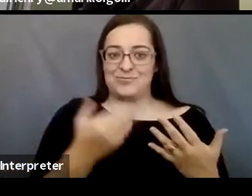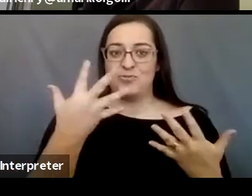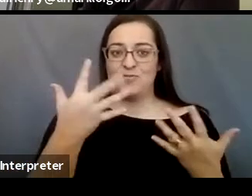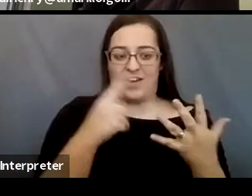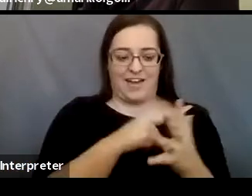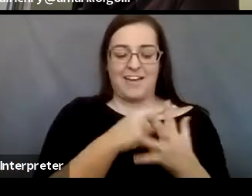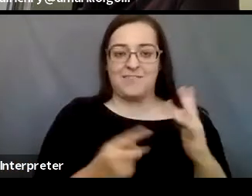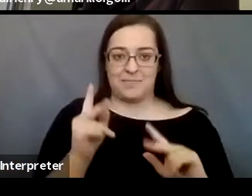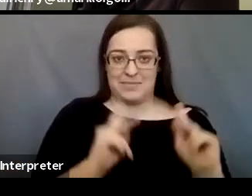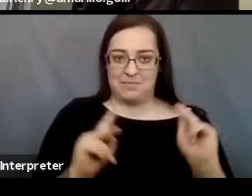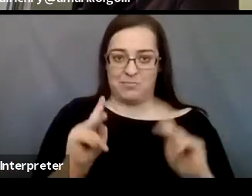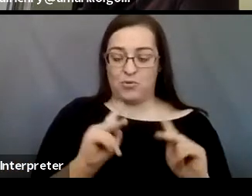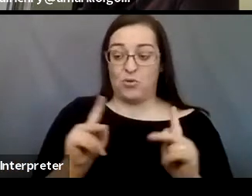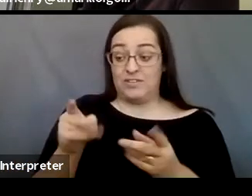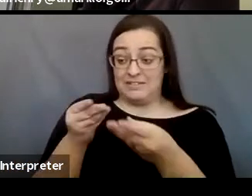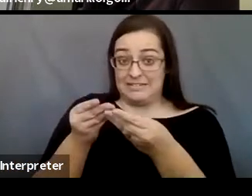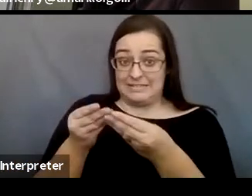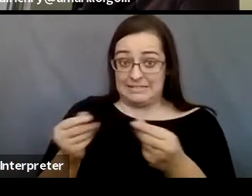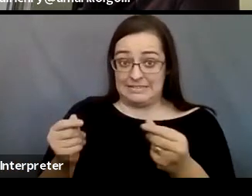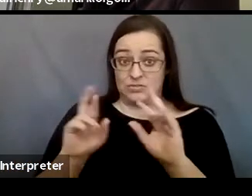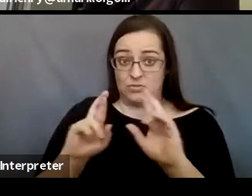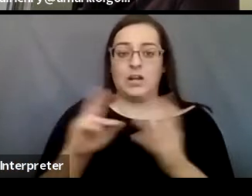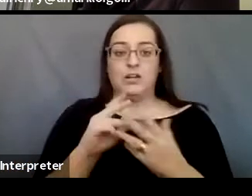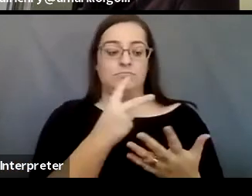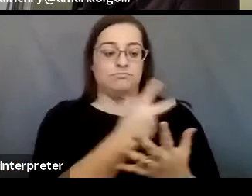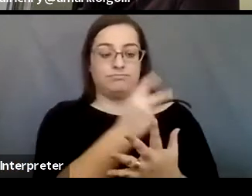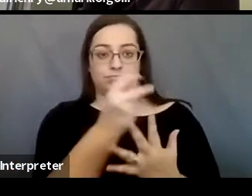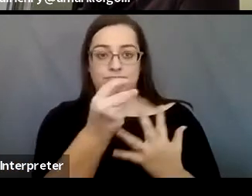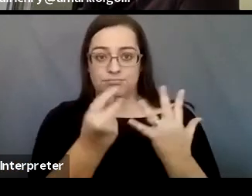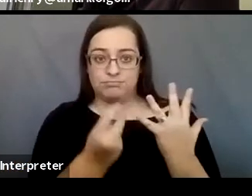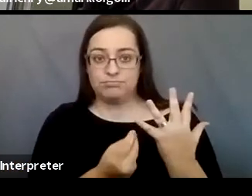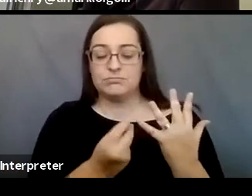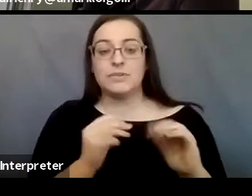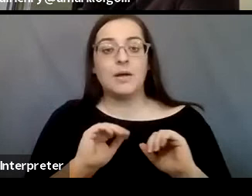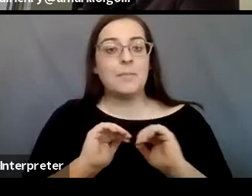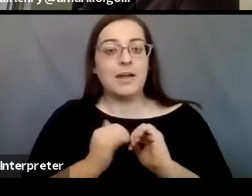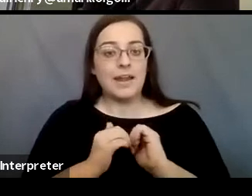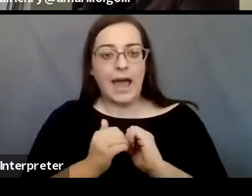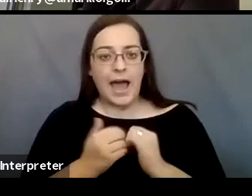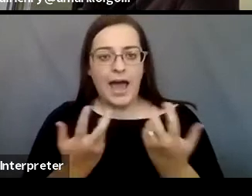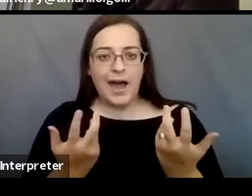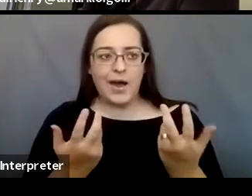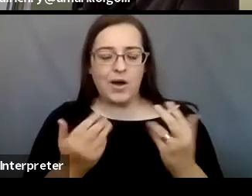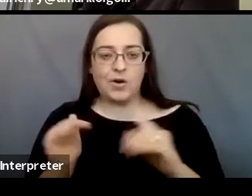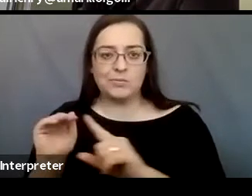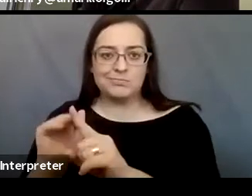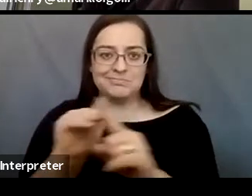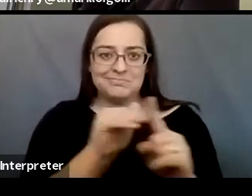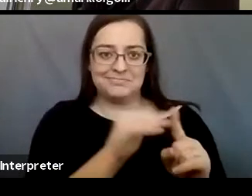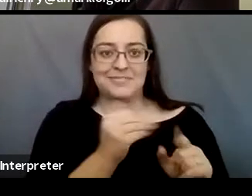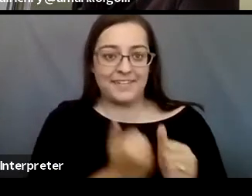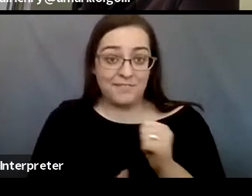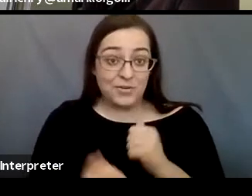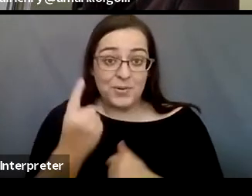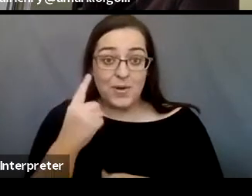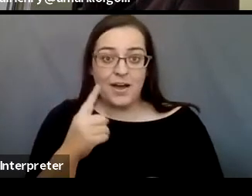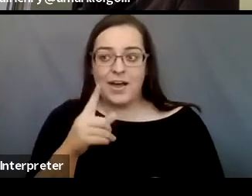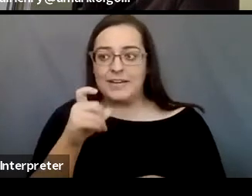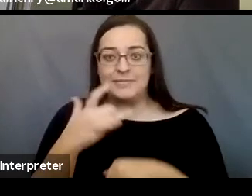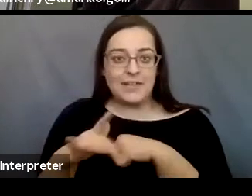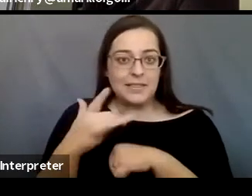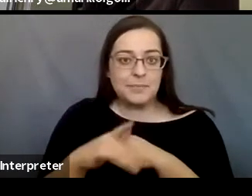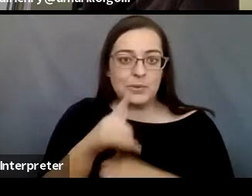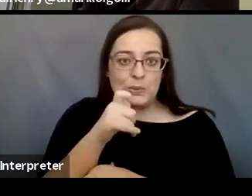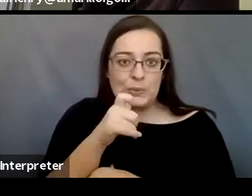we resuspend that vaccine. But the bigger thing is just how do you get word out to everyone that as to who it's available to,